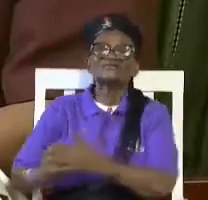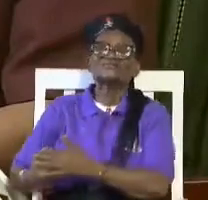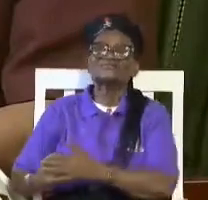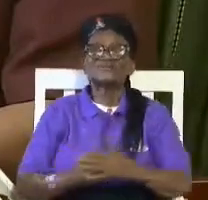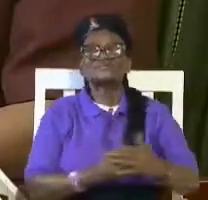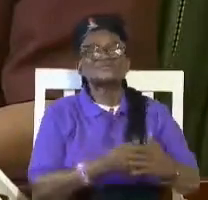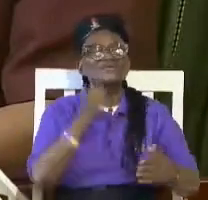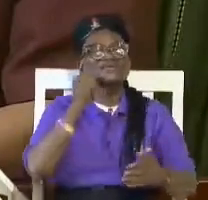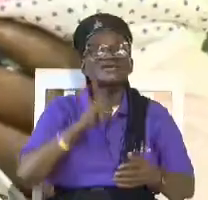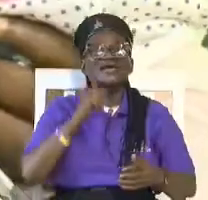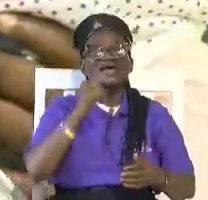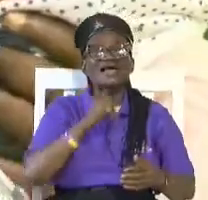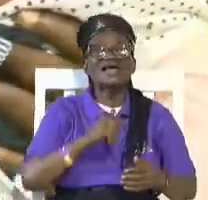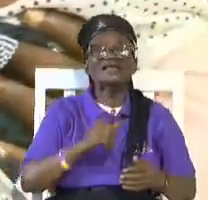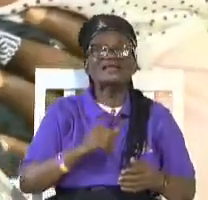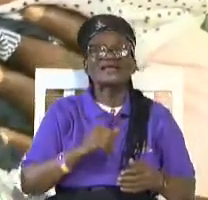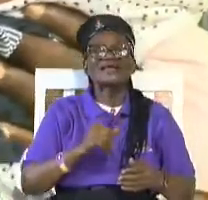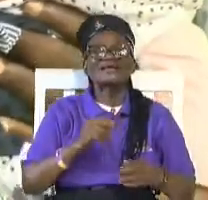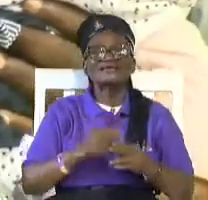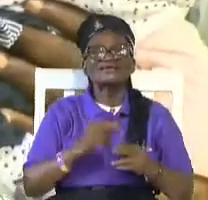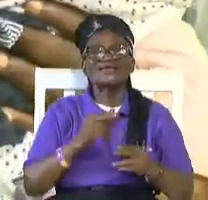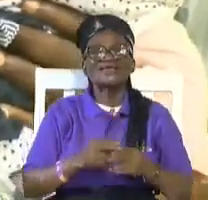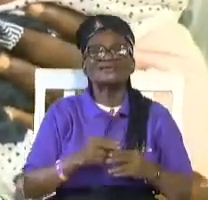Her name is Ododo Jesu.